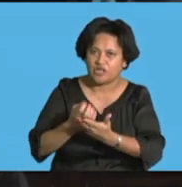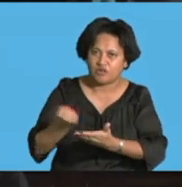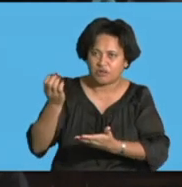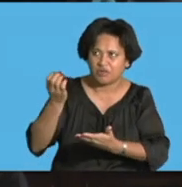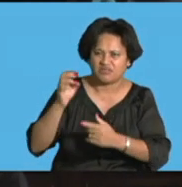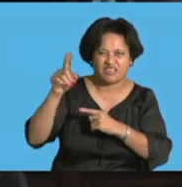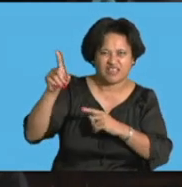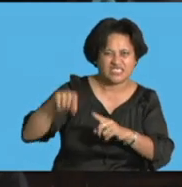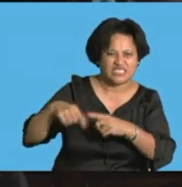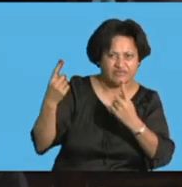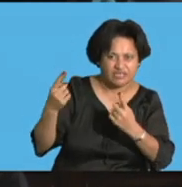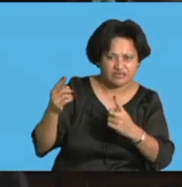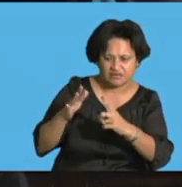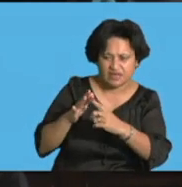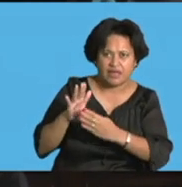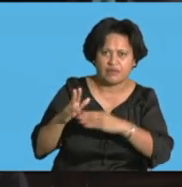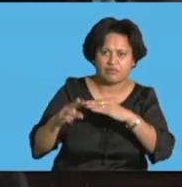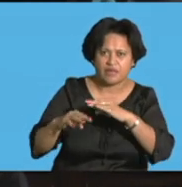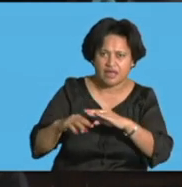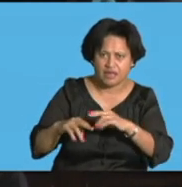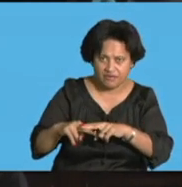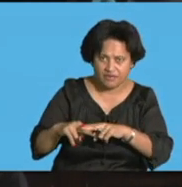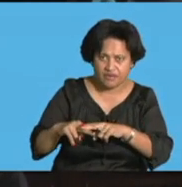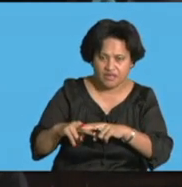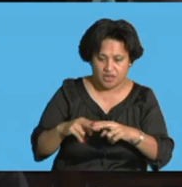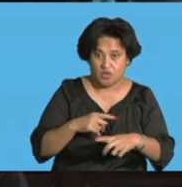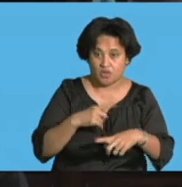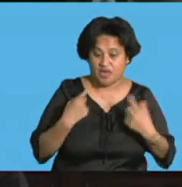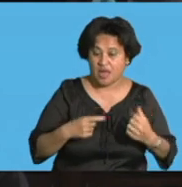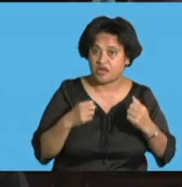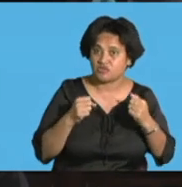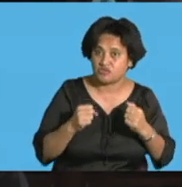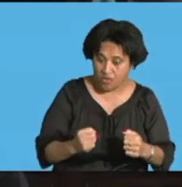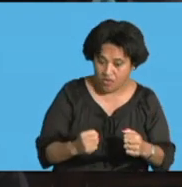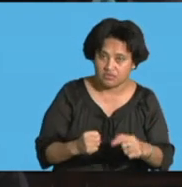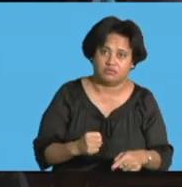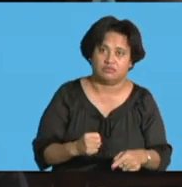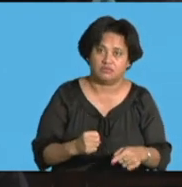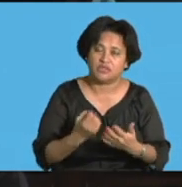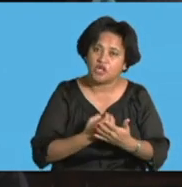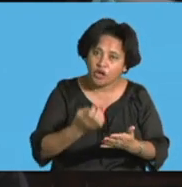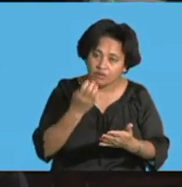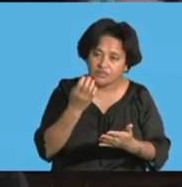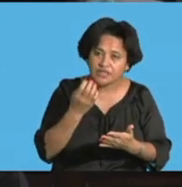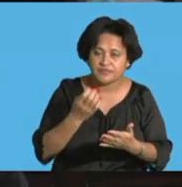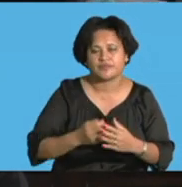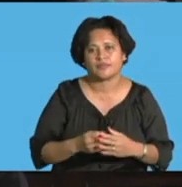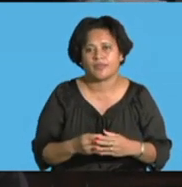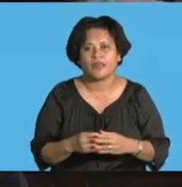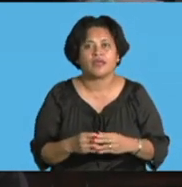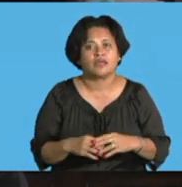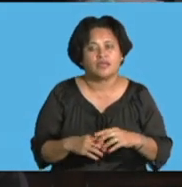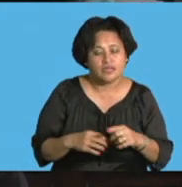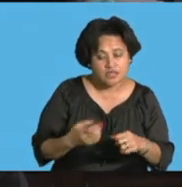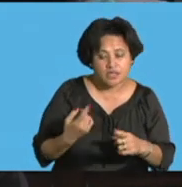should not take a stronger economy for granted. In the backdrop of the global economic slowdown, the